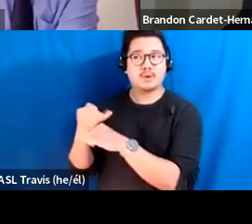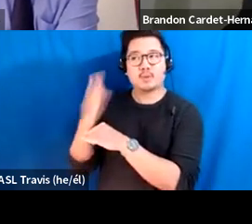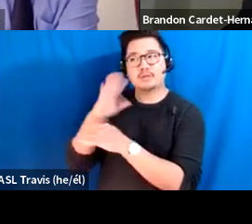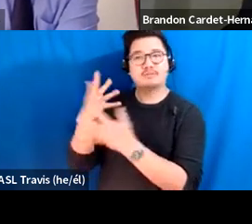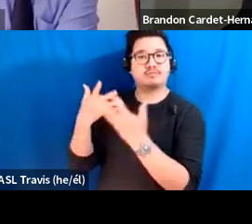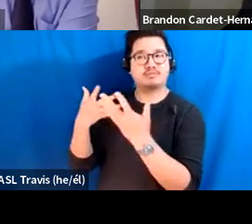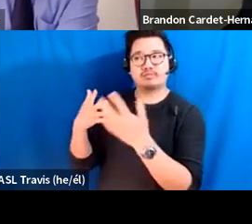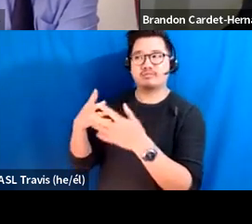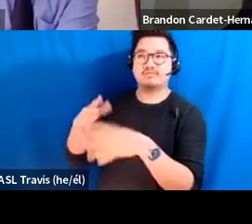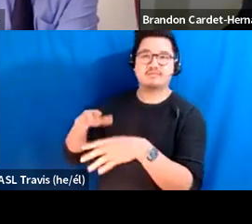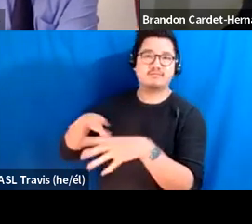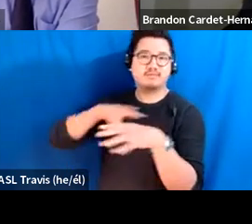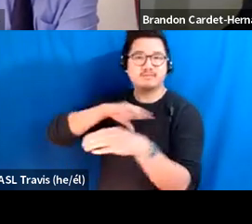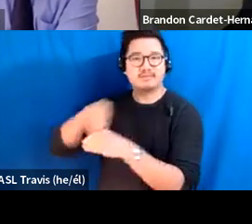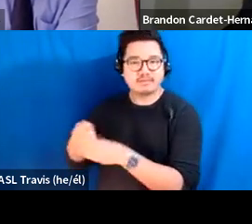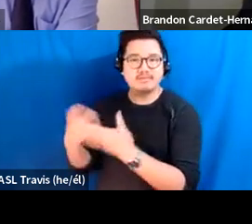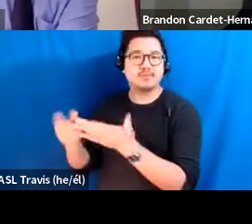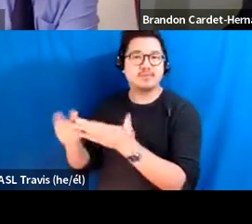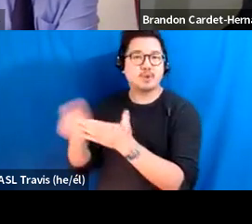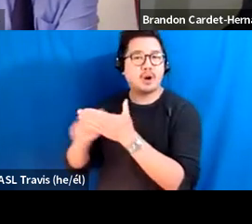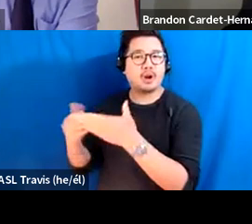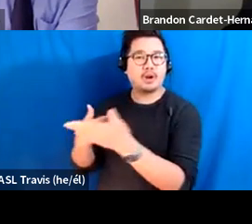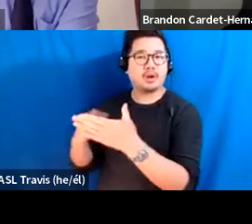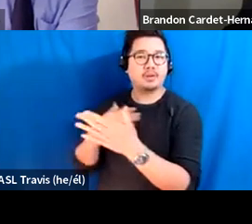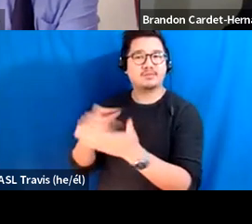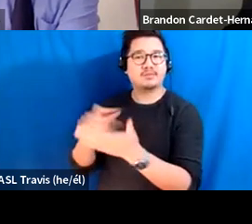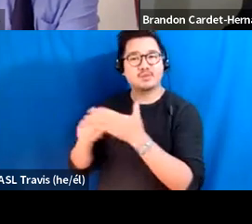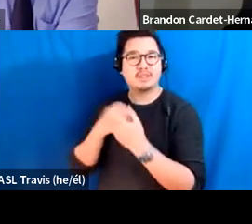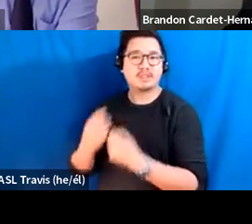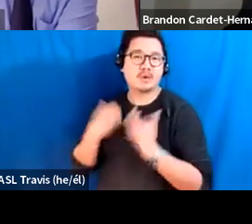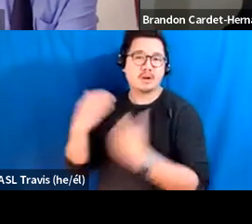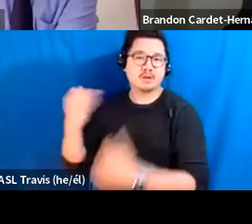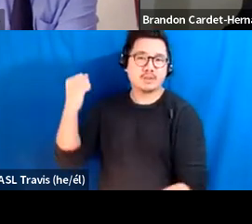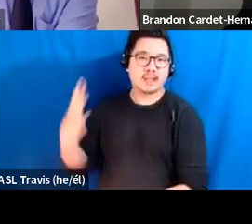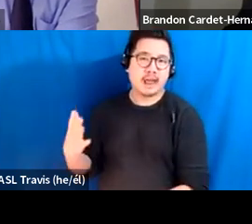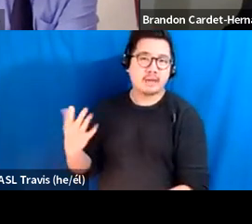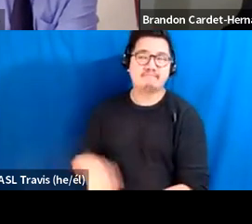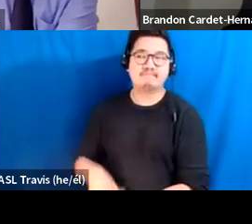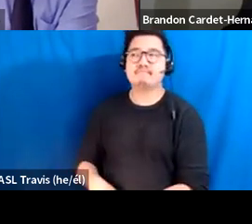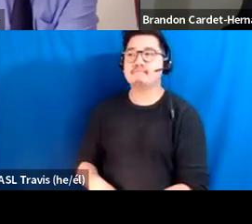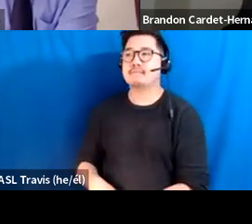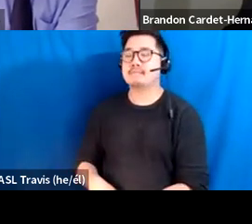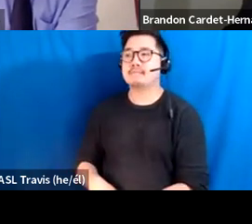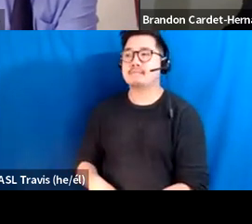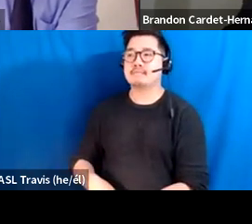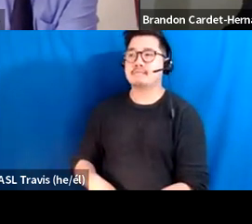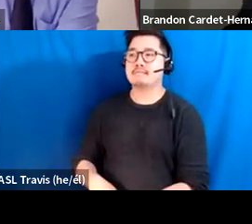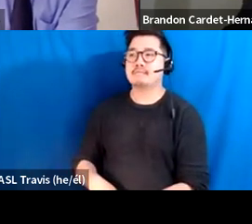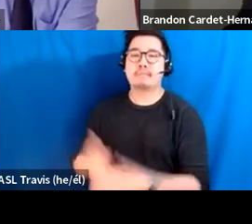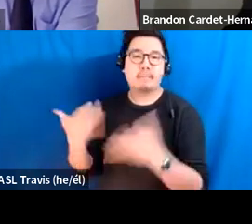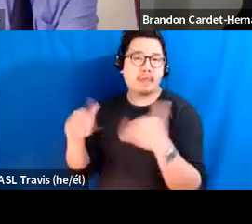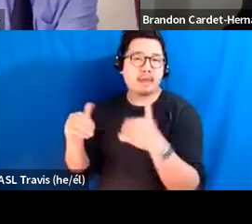room uh doing poetry um slams or playing an intramural